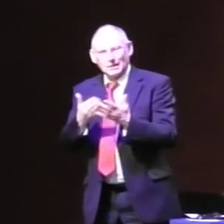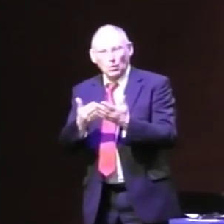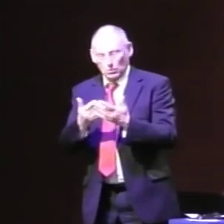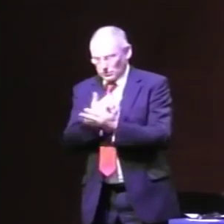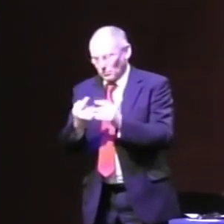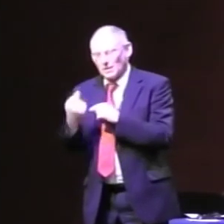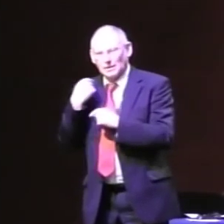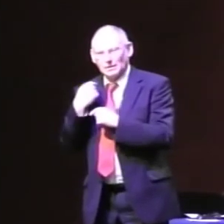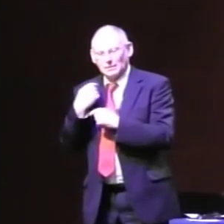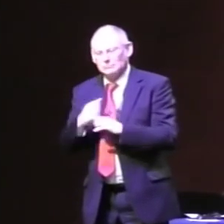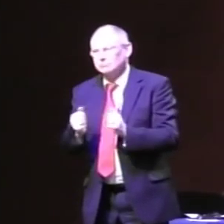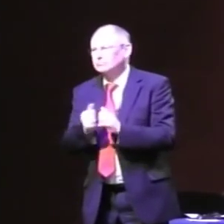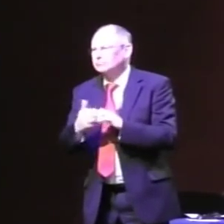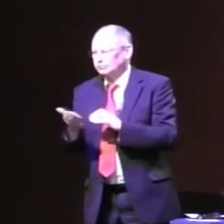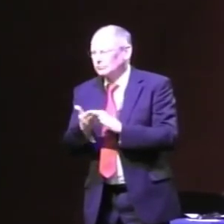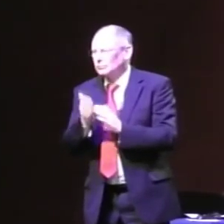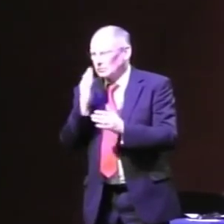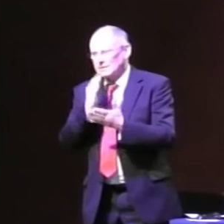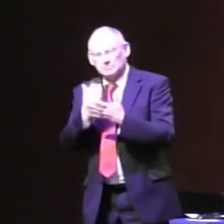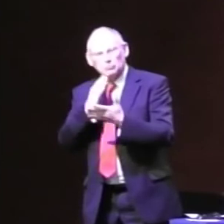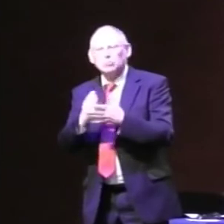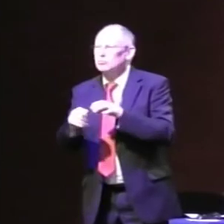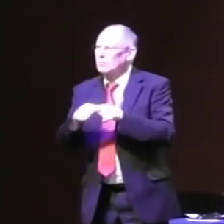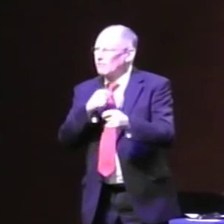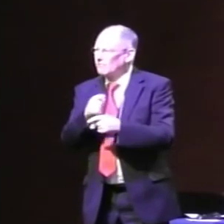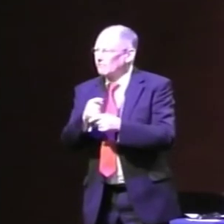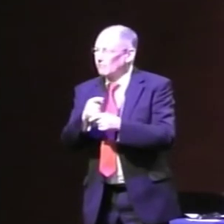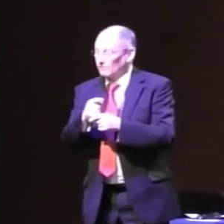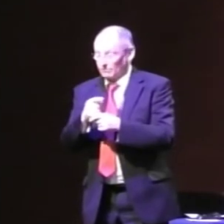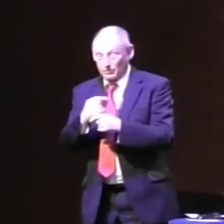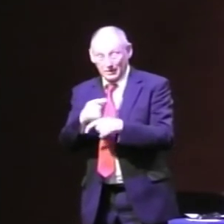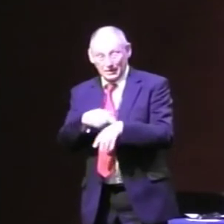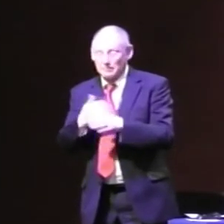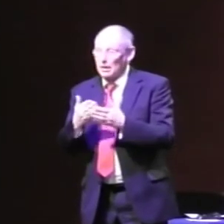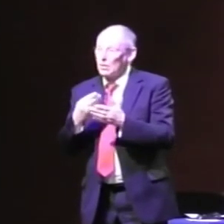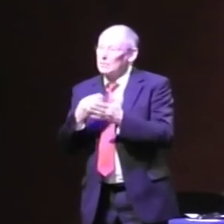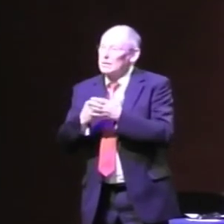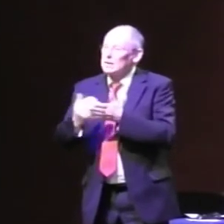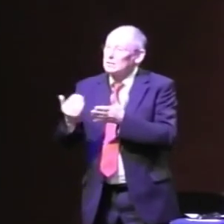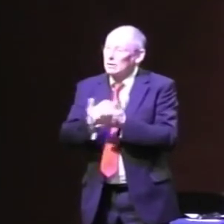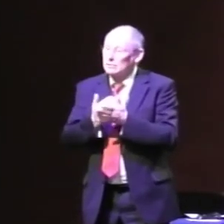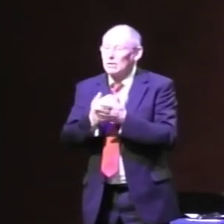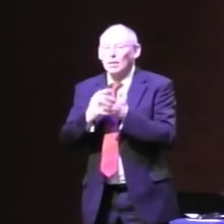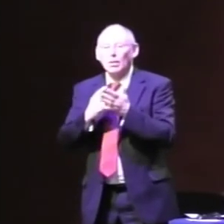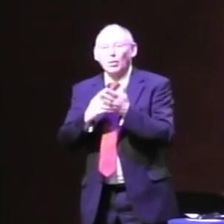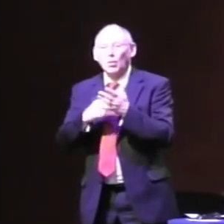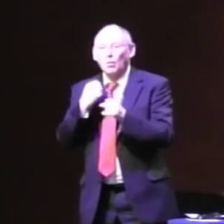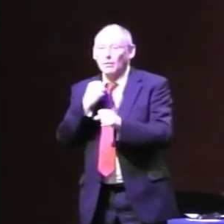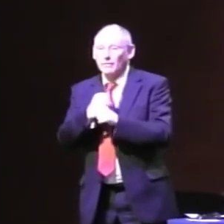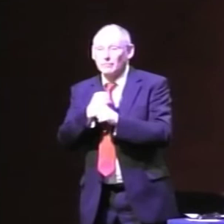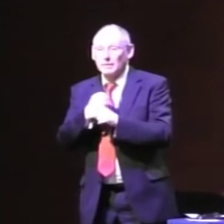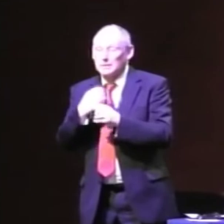many as being a rip-off. At a time now of austerity, where local government budgets are